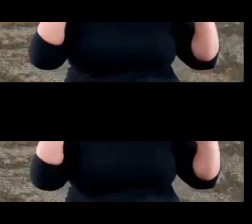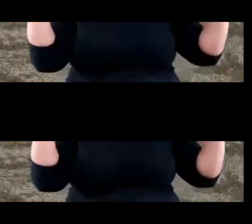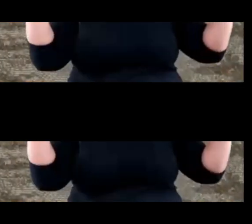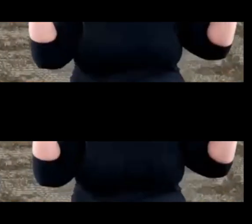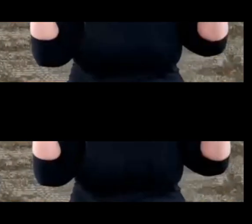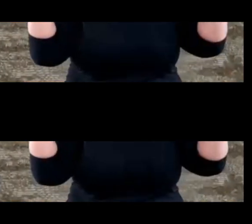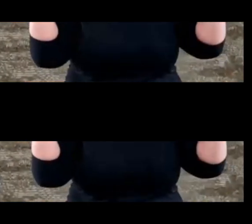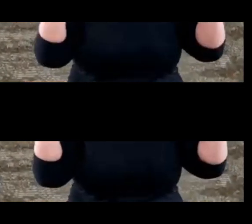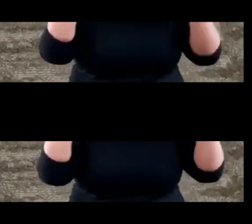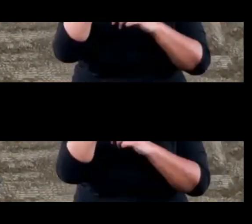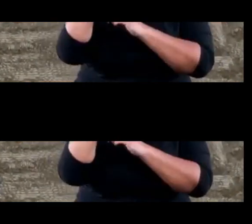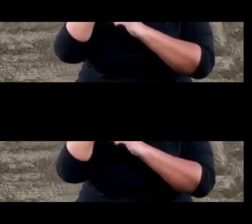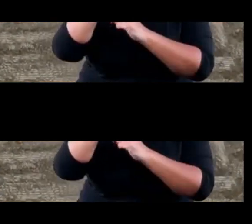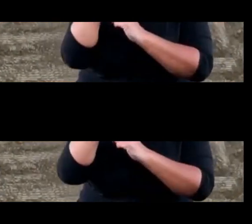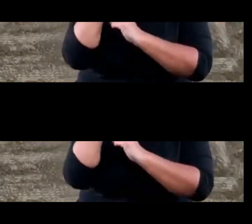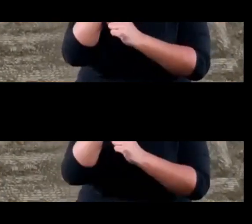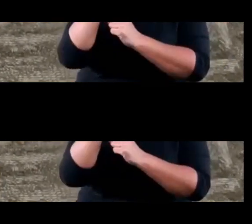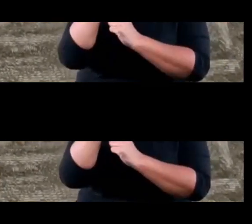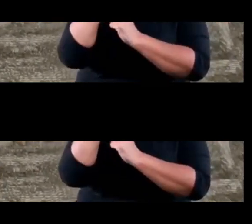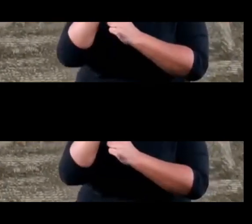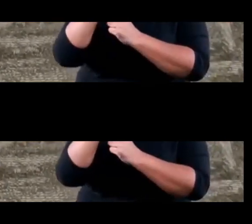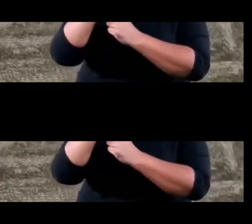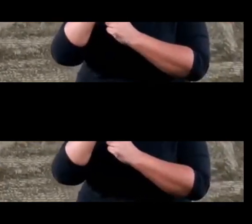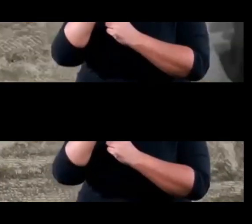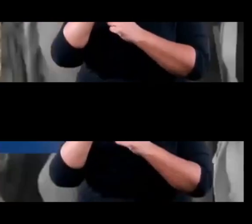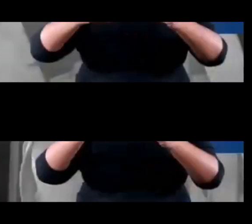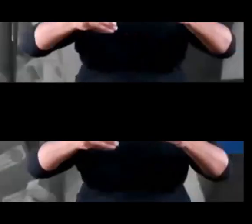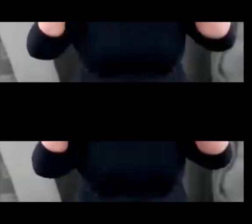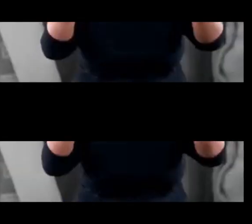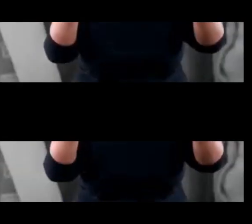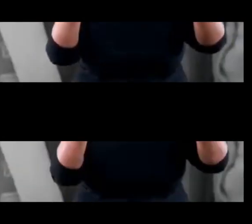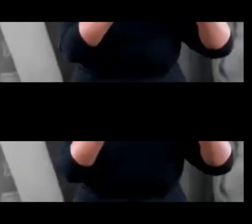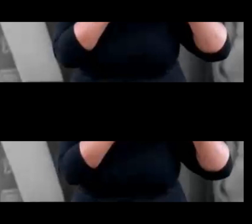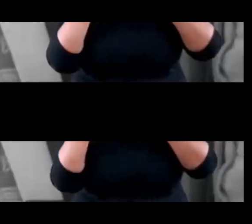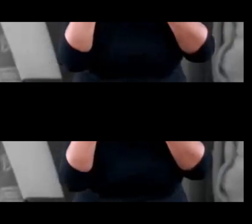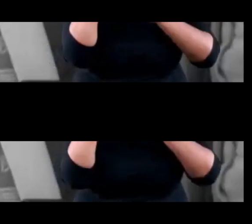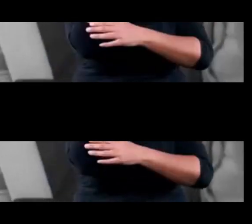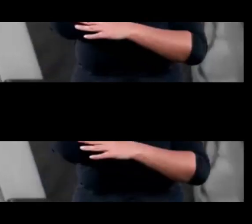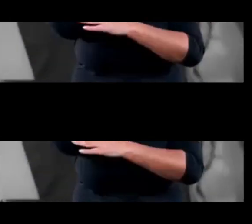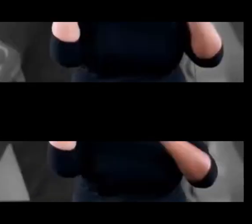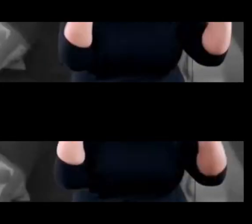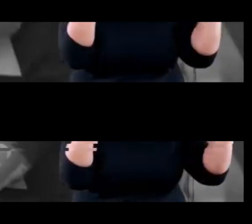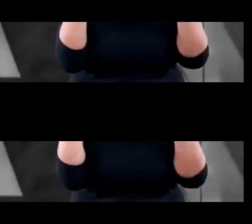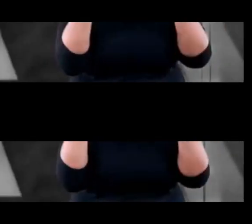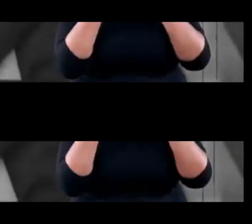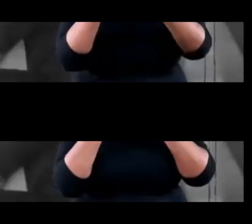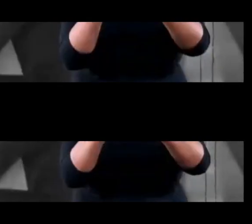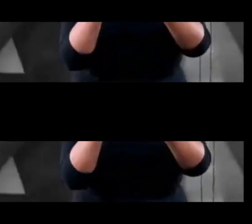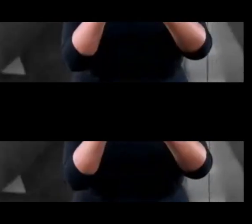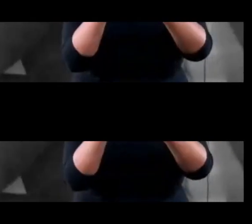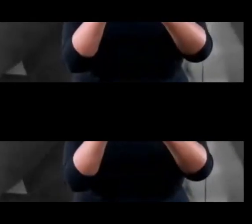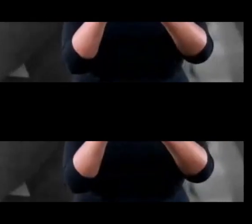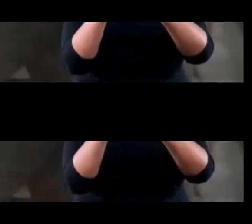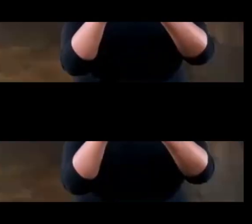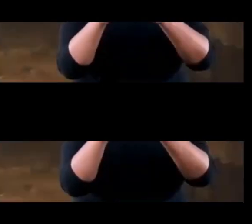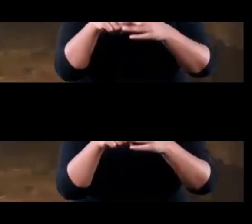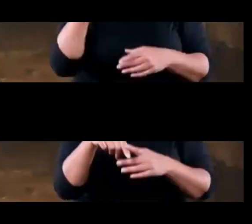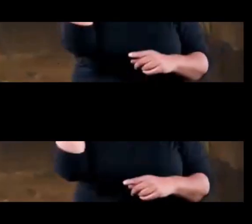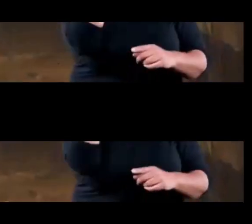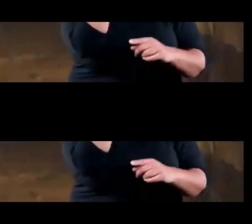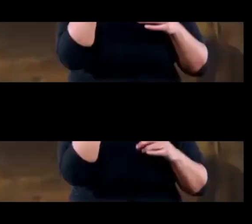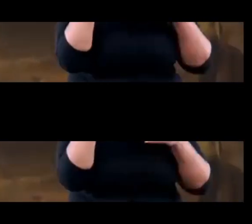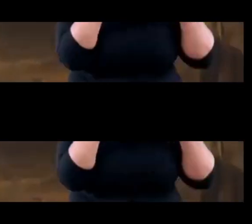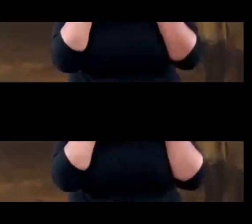on April 19, 1775, the American Revolutionary War began. Because